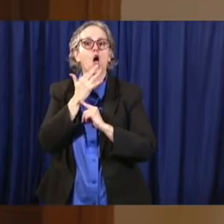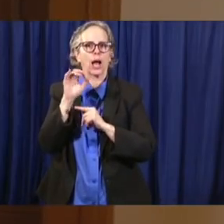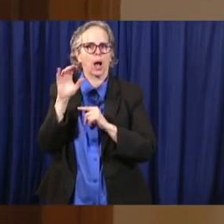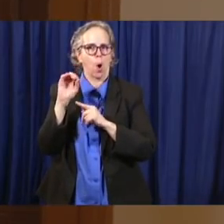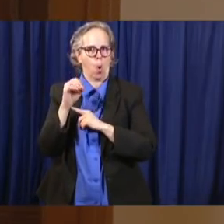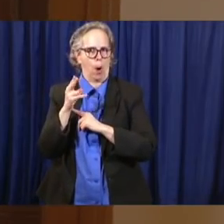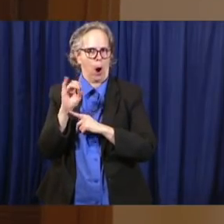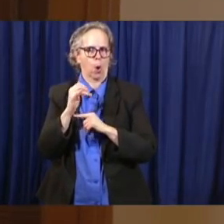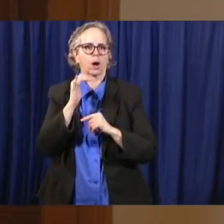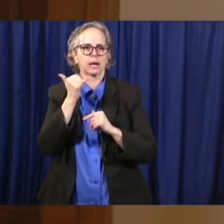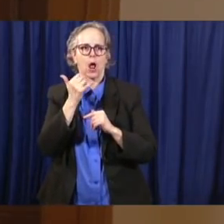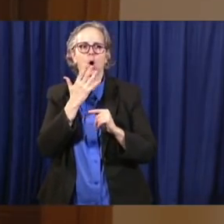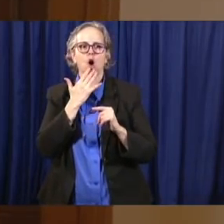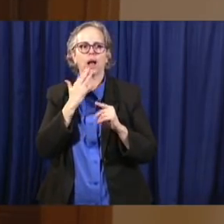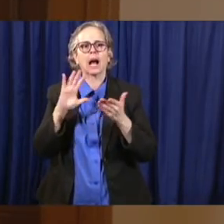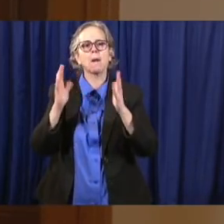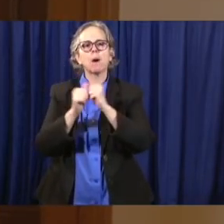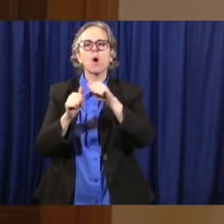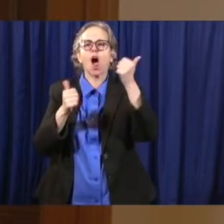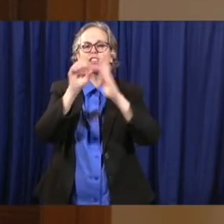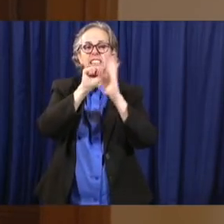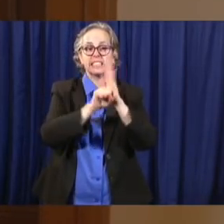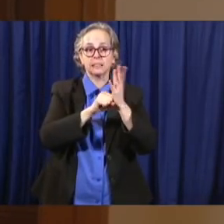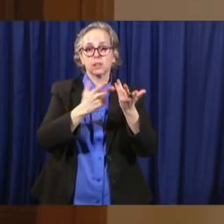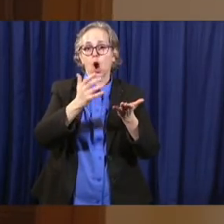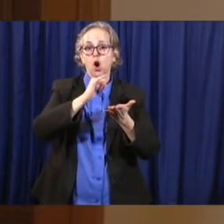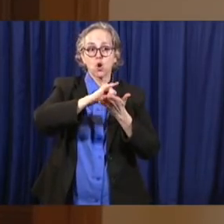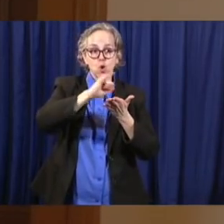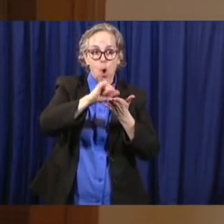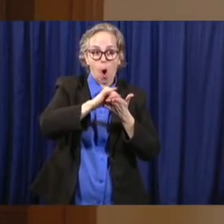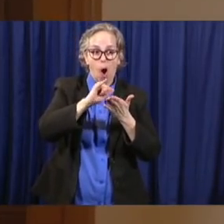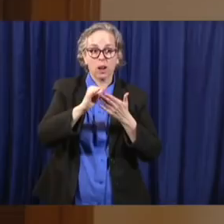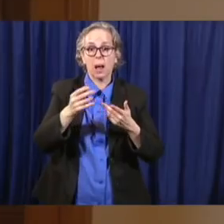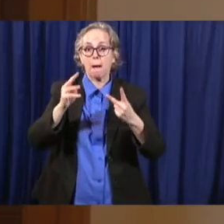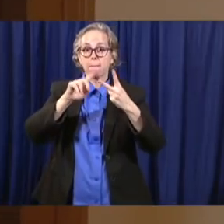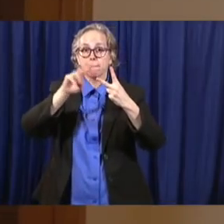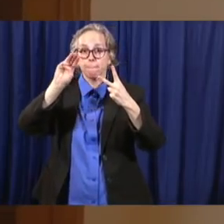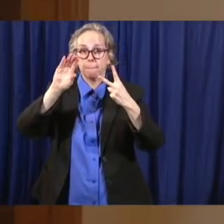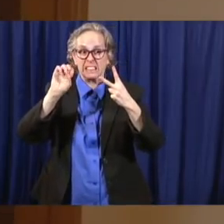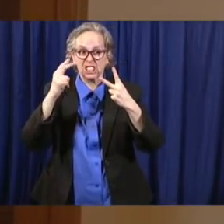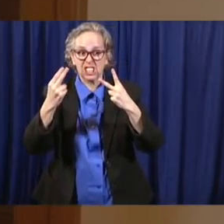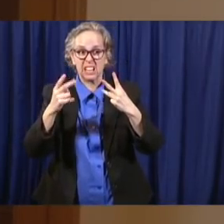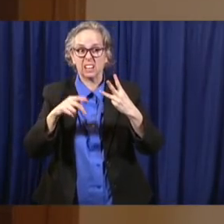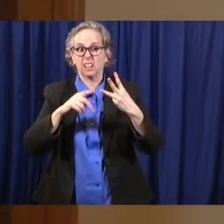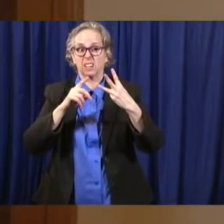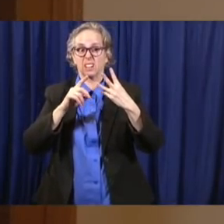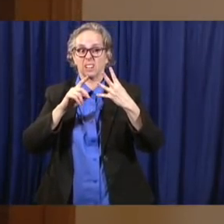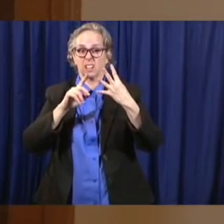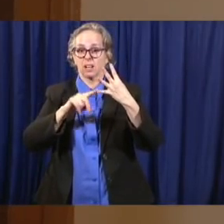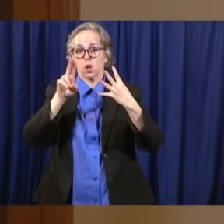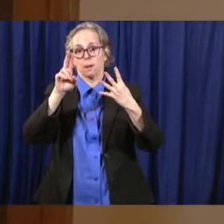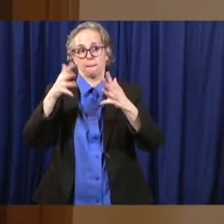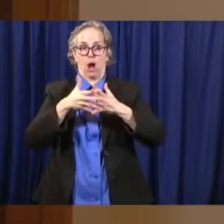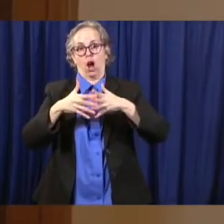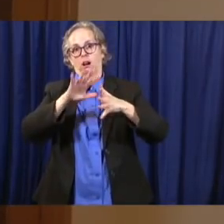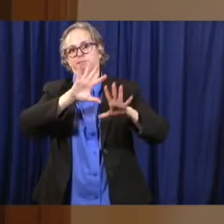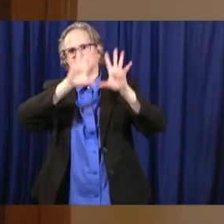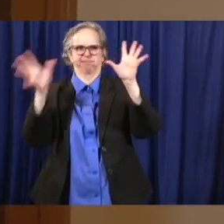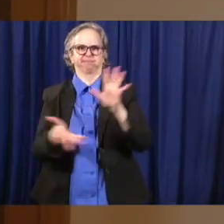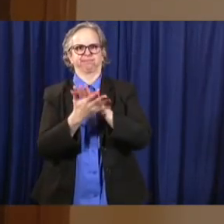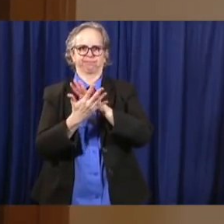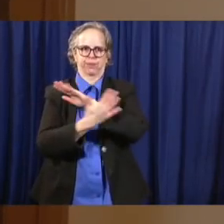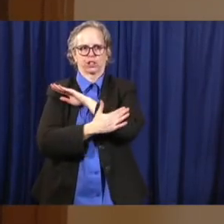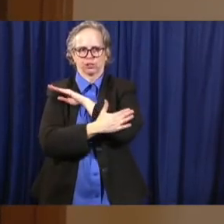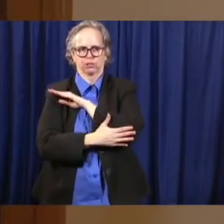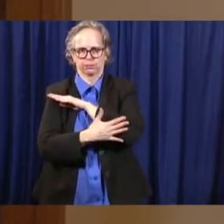other states, New York, Michigan, the United States writ large, Ohio, where we are now, we're this yellow